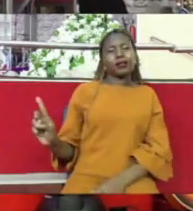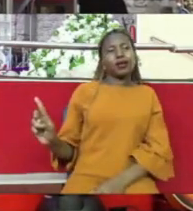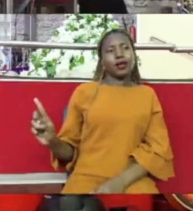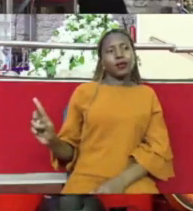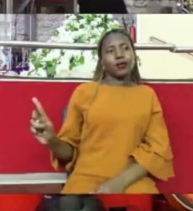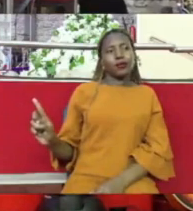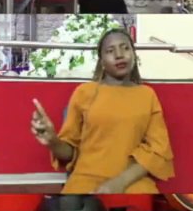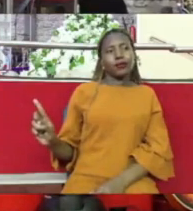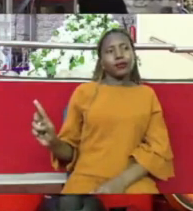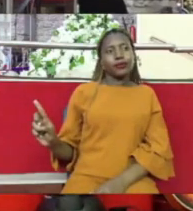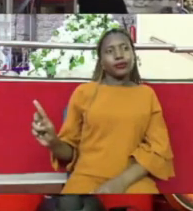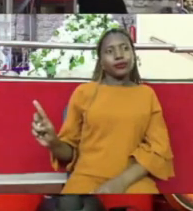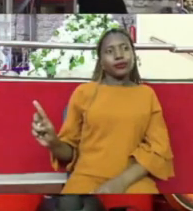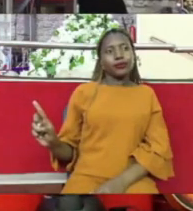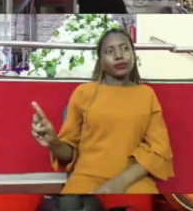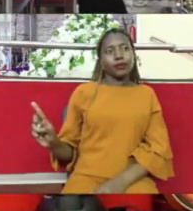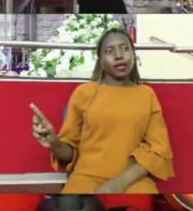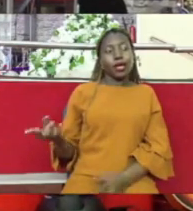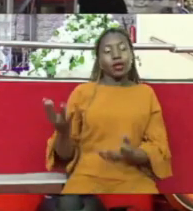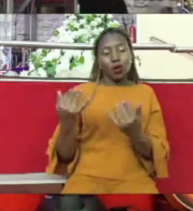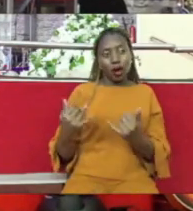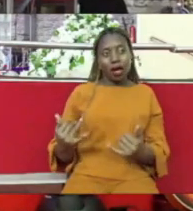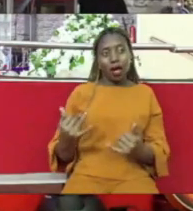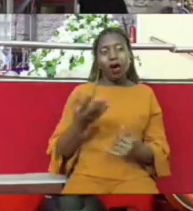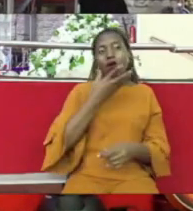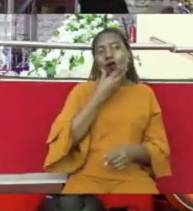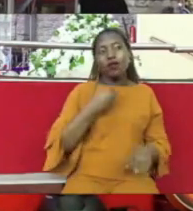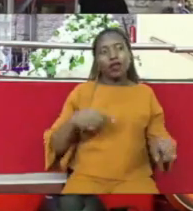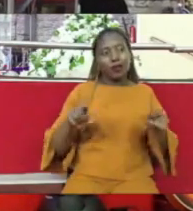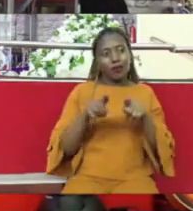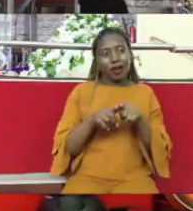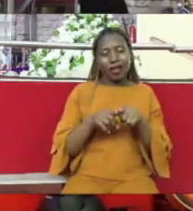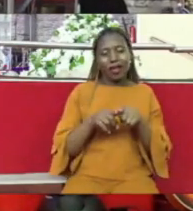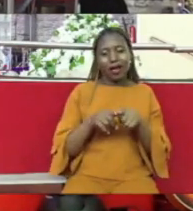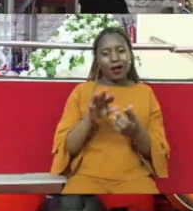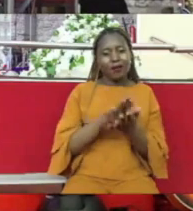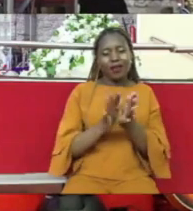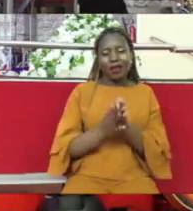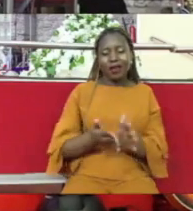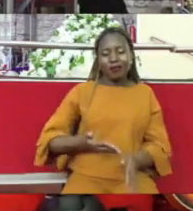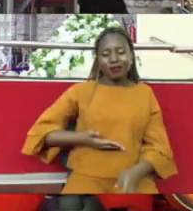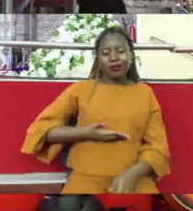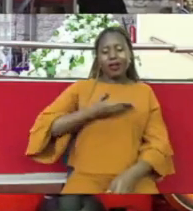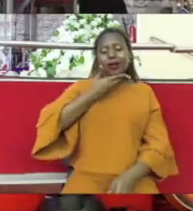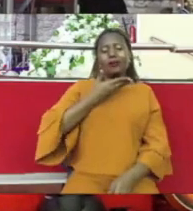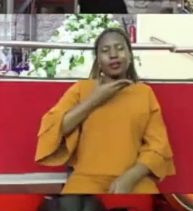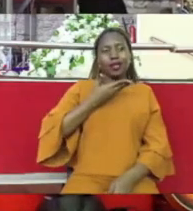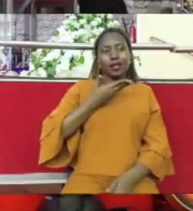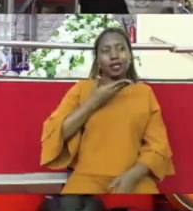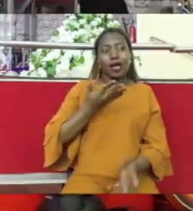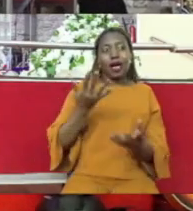nafasi yasikike. And so the brothers got mad and they went slaughtering. You can read the story later. They went slaughtering the men